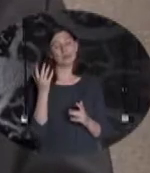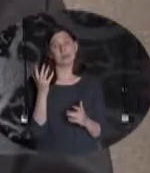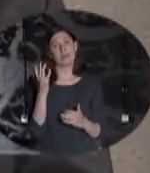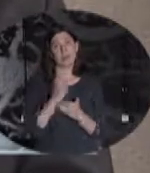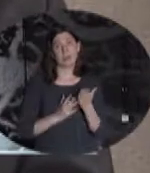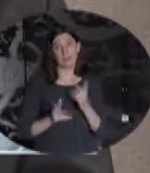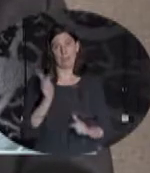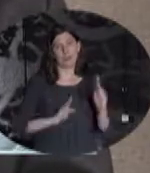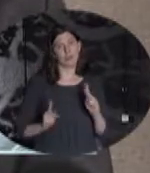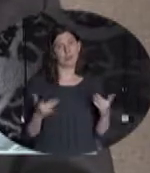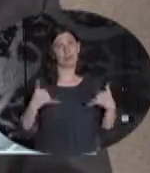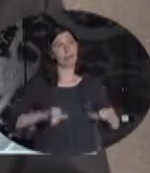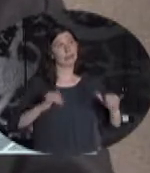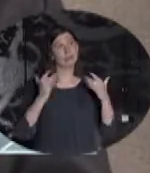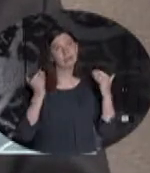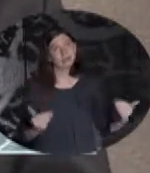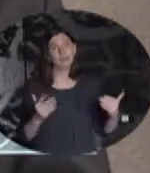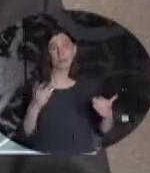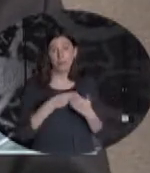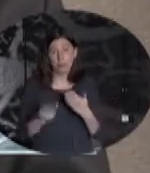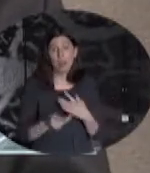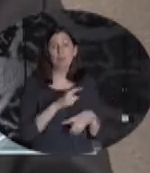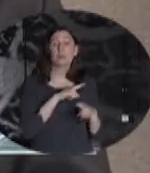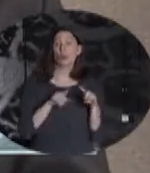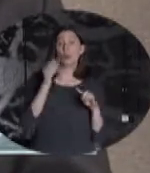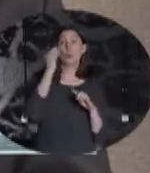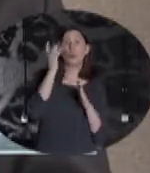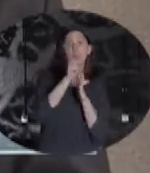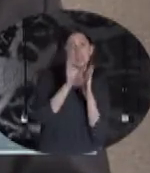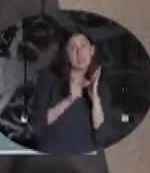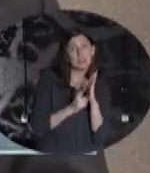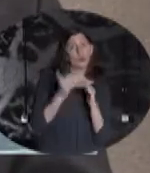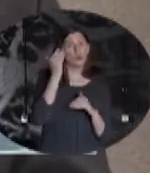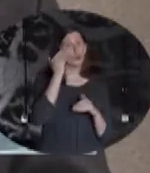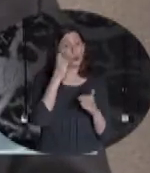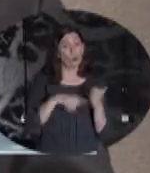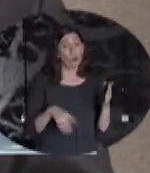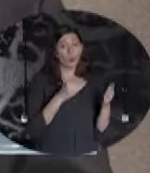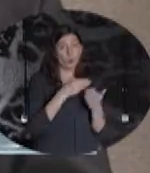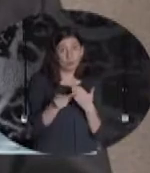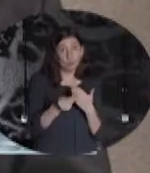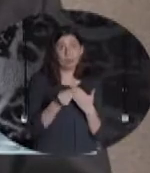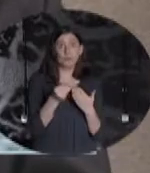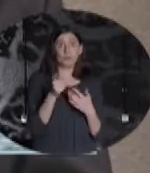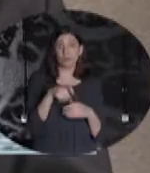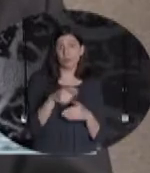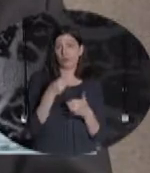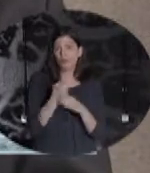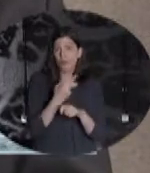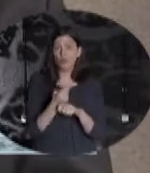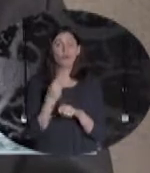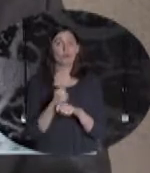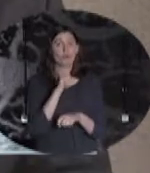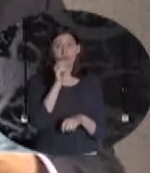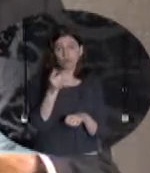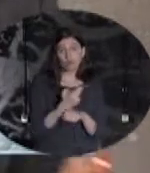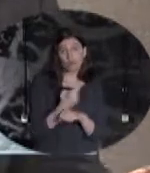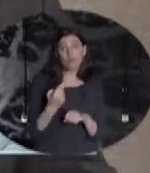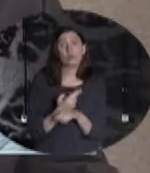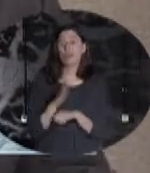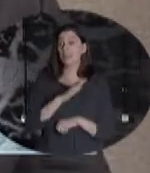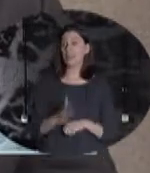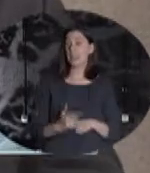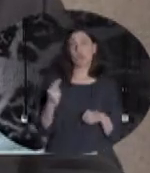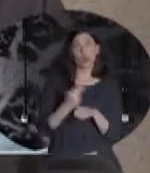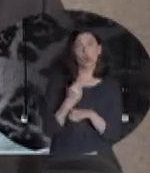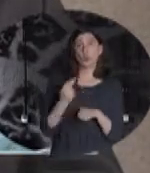just, know what's legal and know what you're buying and what you're using and what you should and shouldn't be using. Never use